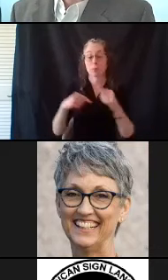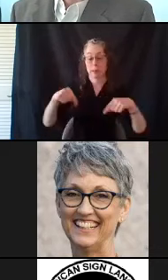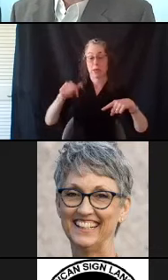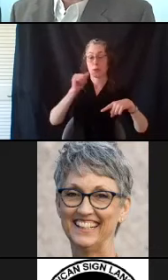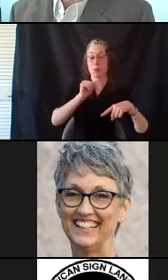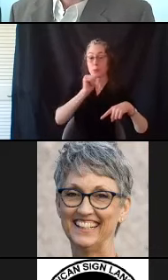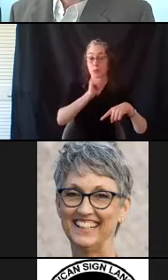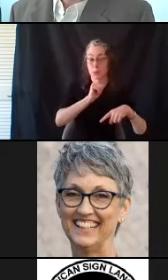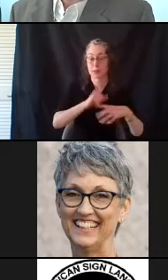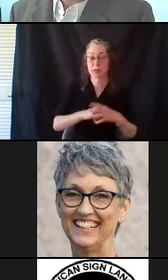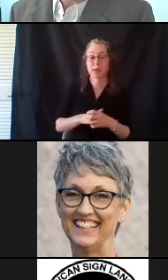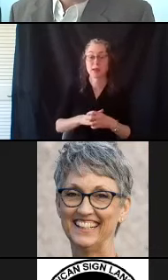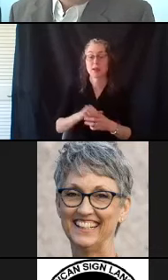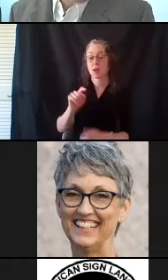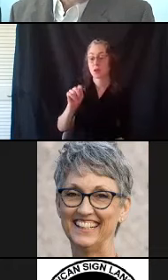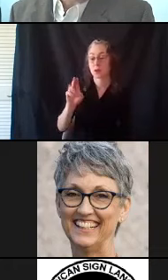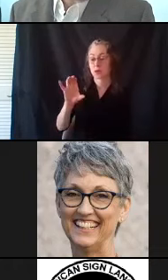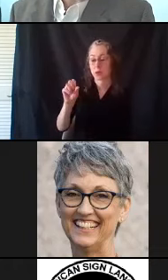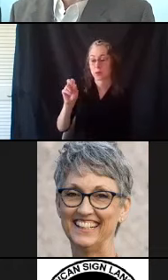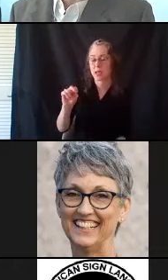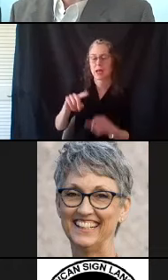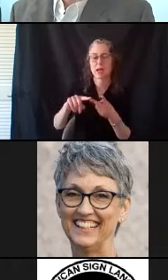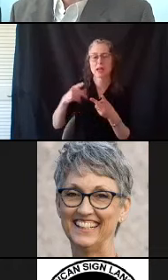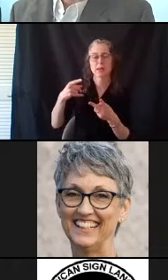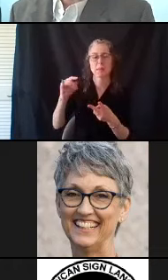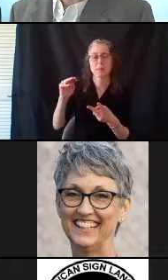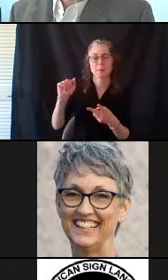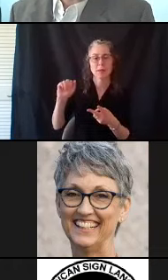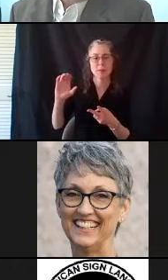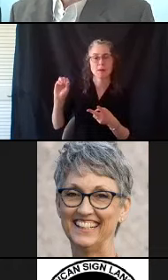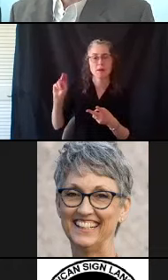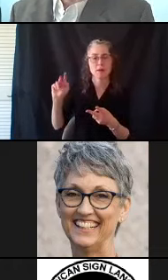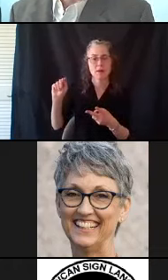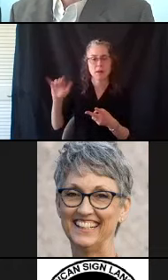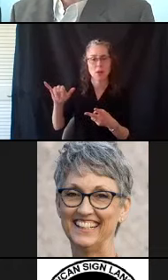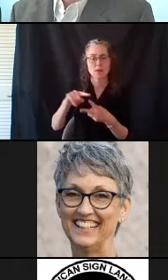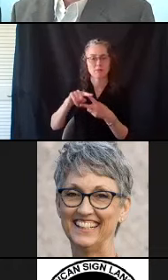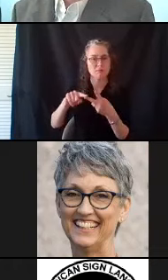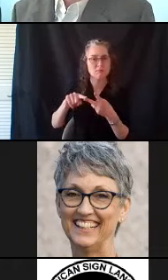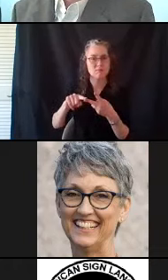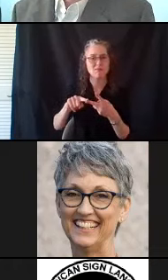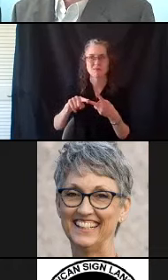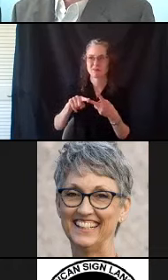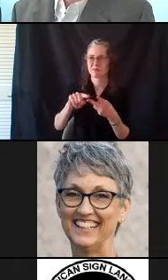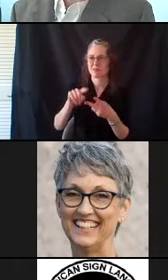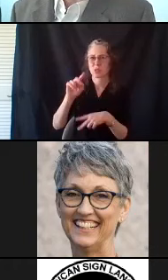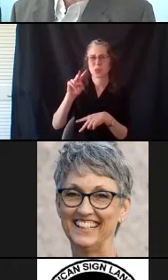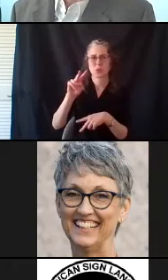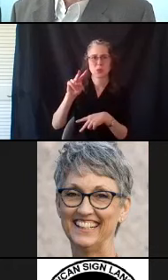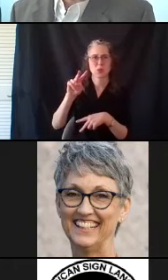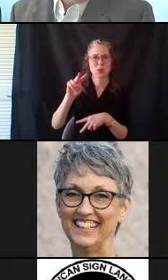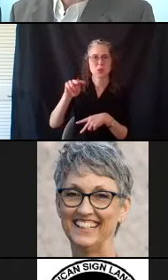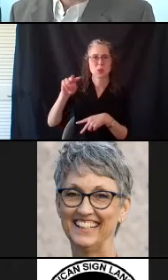Arizona, Tucson and Pima County, there have been over 22,000 homes built to date, and